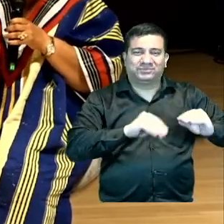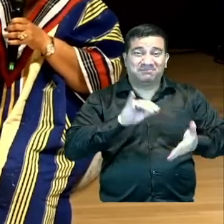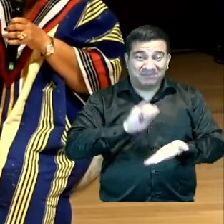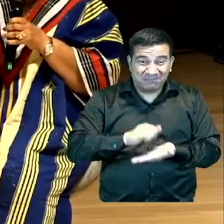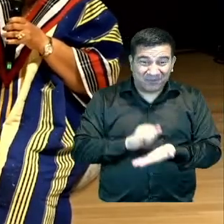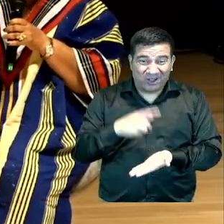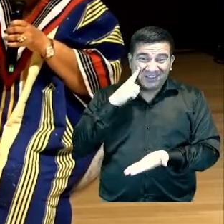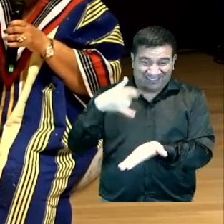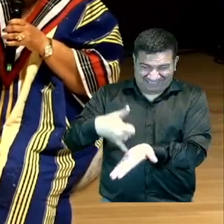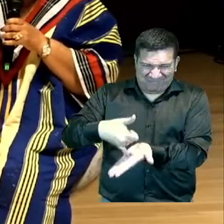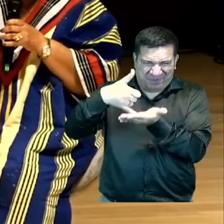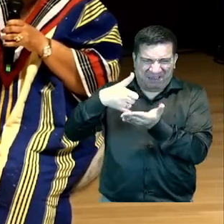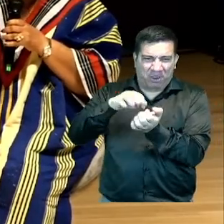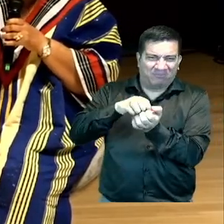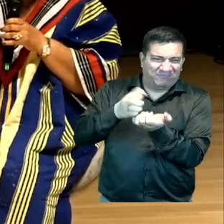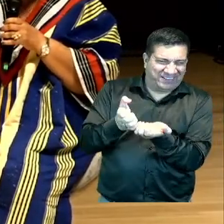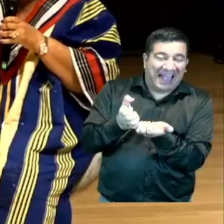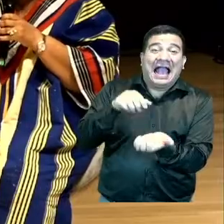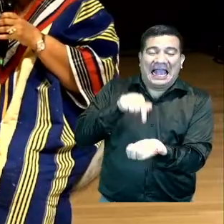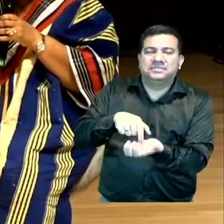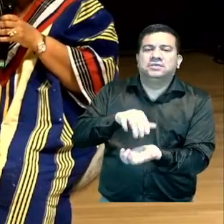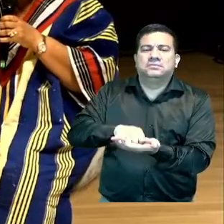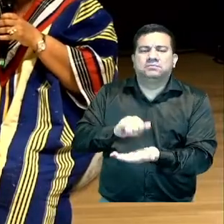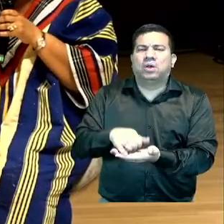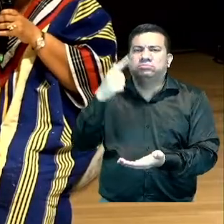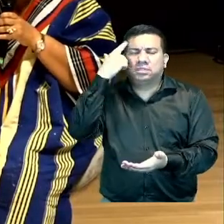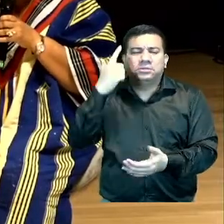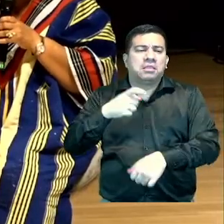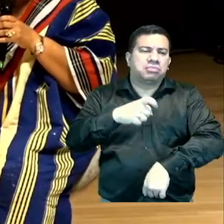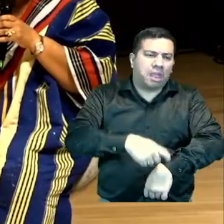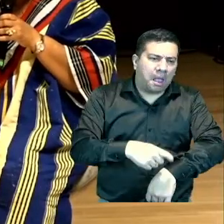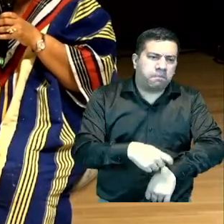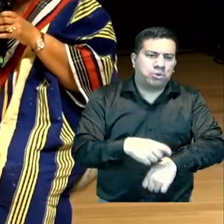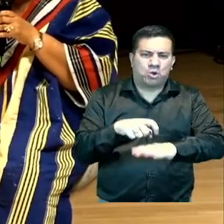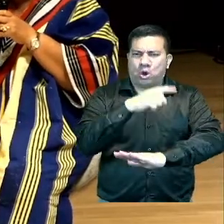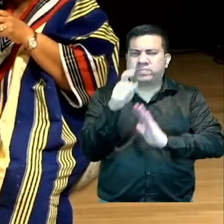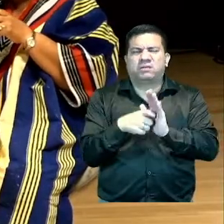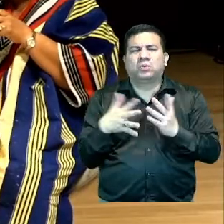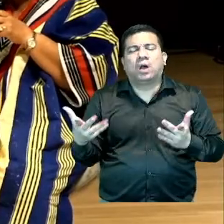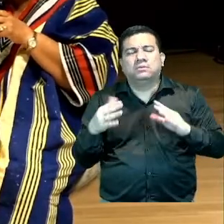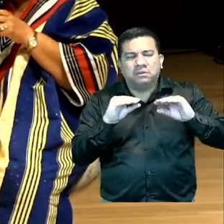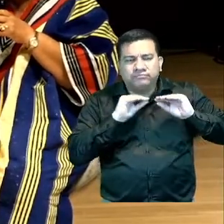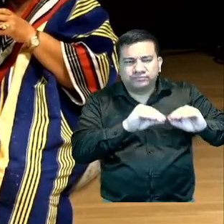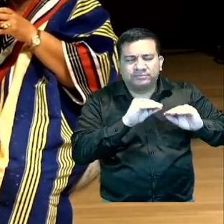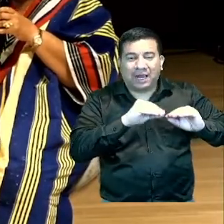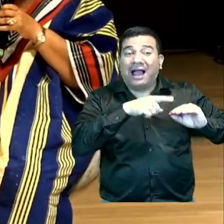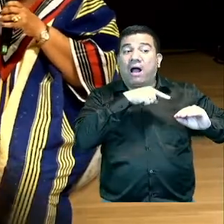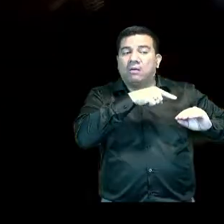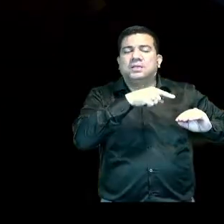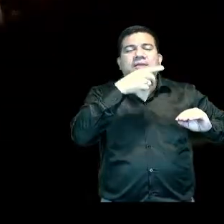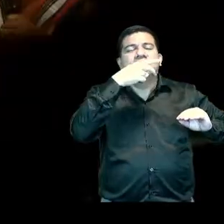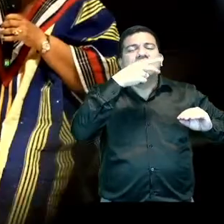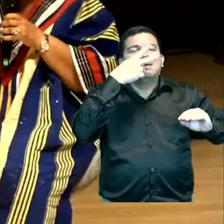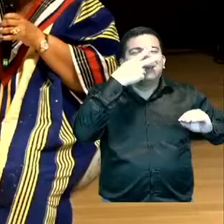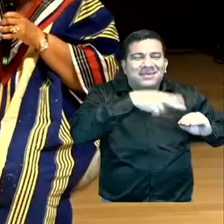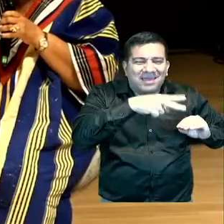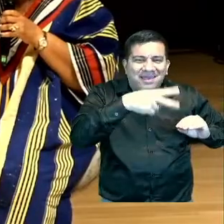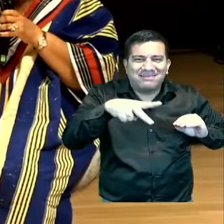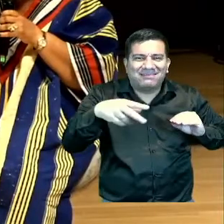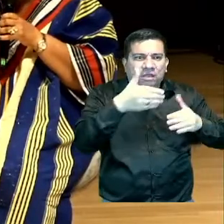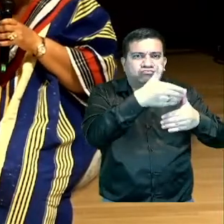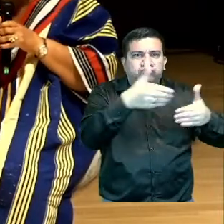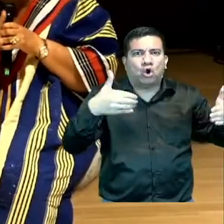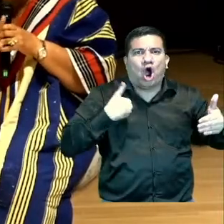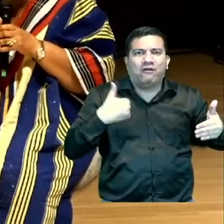prize money, my time, my energy in educating the next generation of African women. Because I've come to recognize